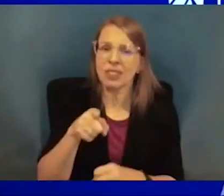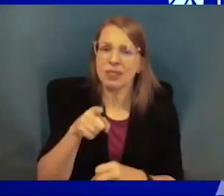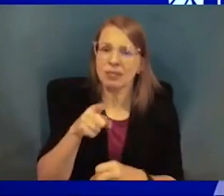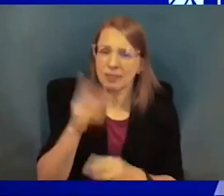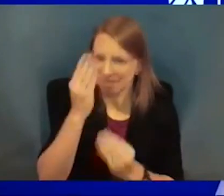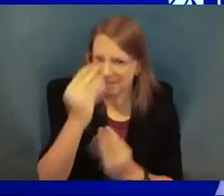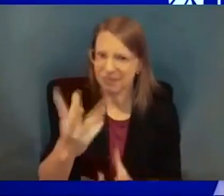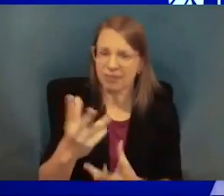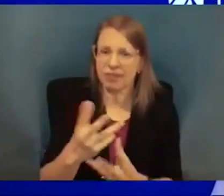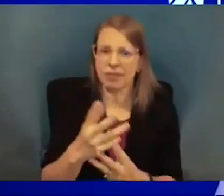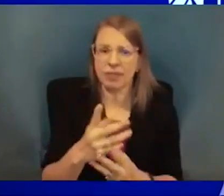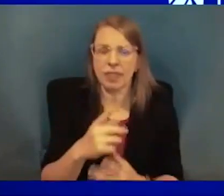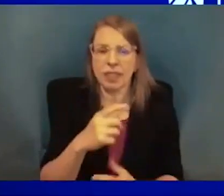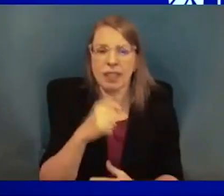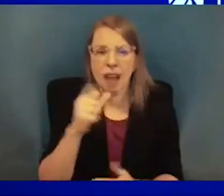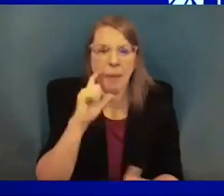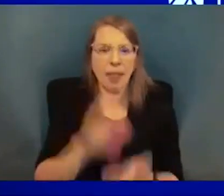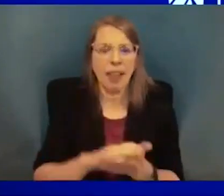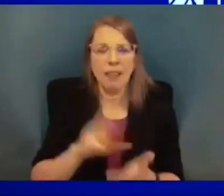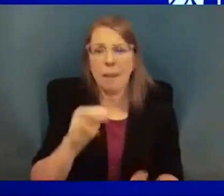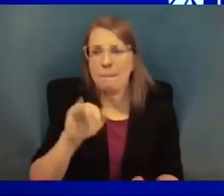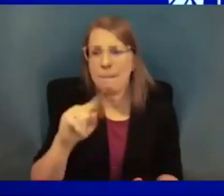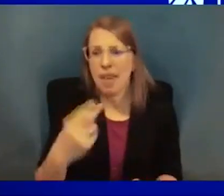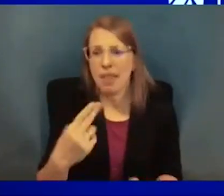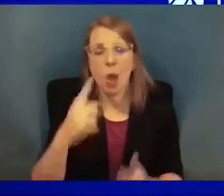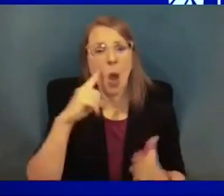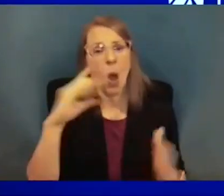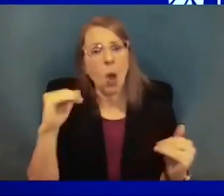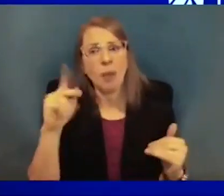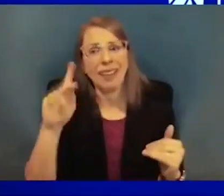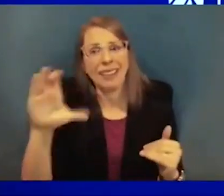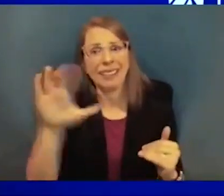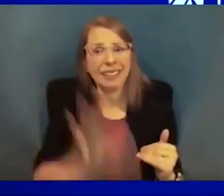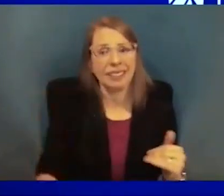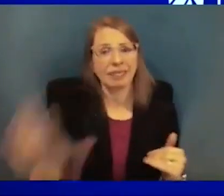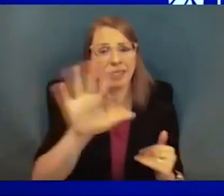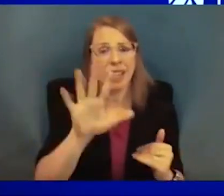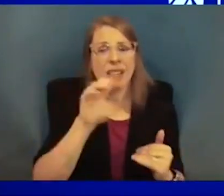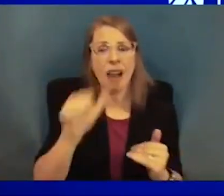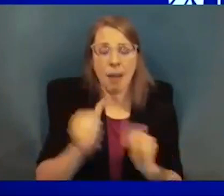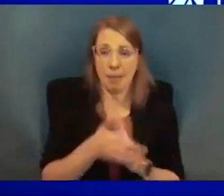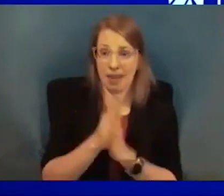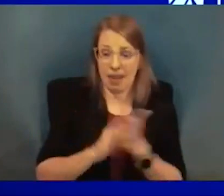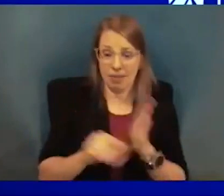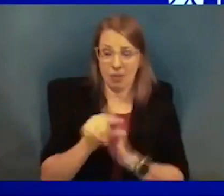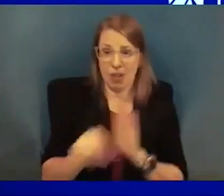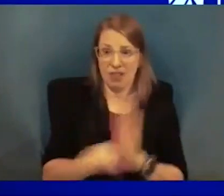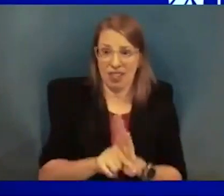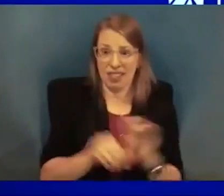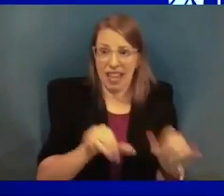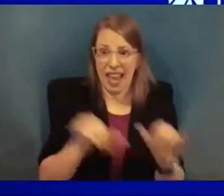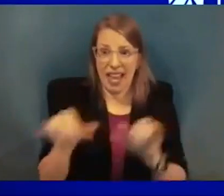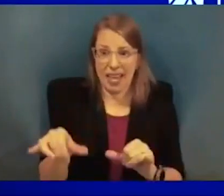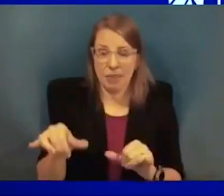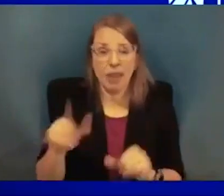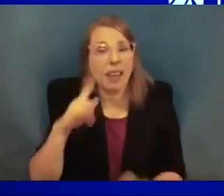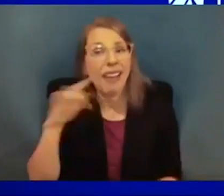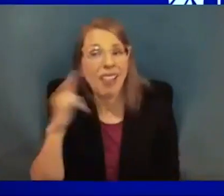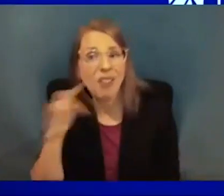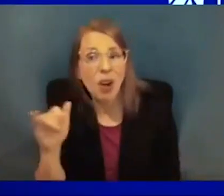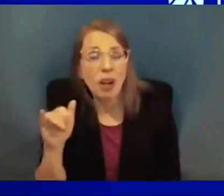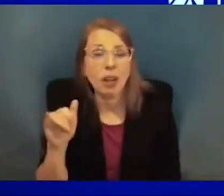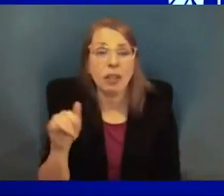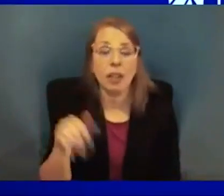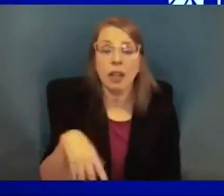Kansas City metro area will not turn into what we've seen in Springfield and earlier on in the pandemic in California, in Detroit, in